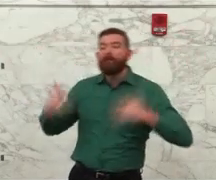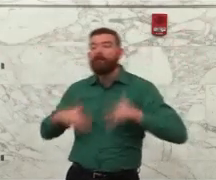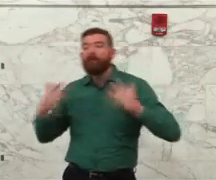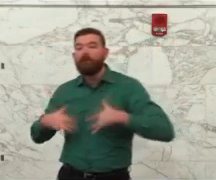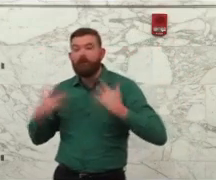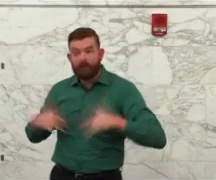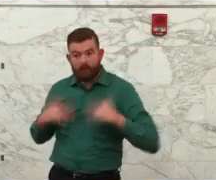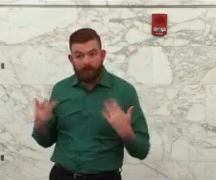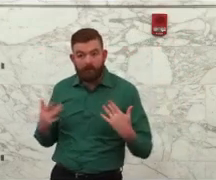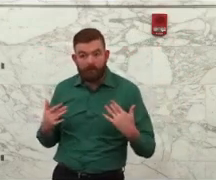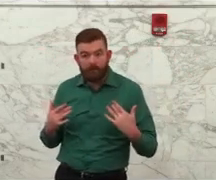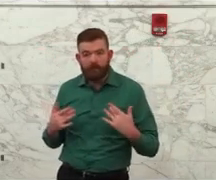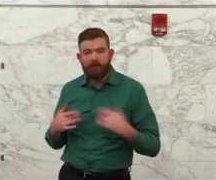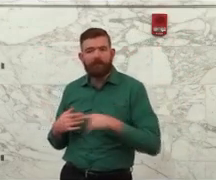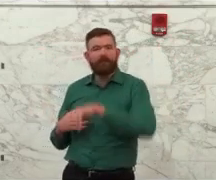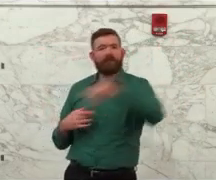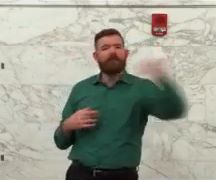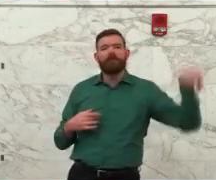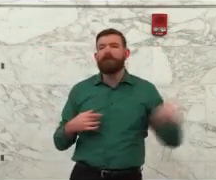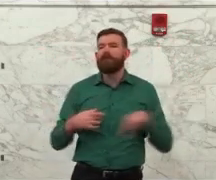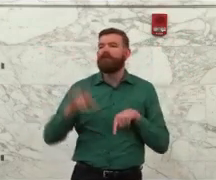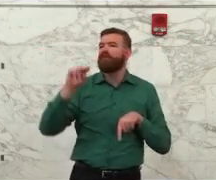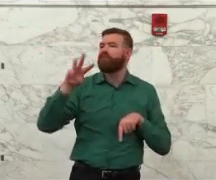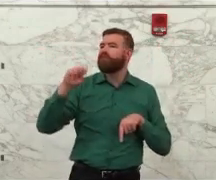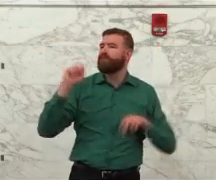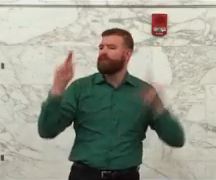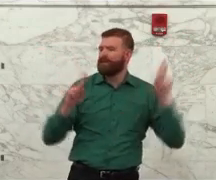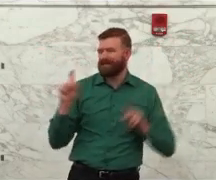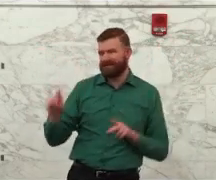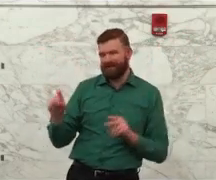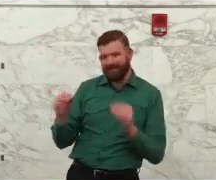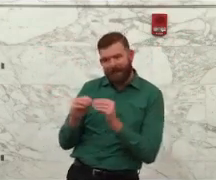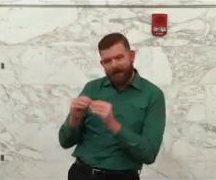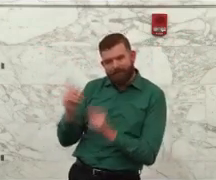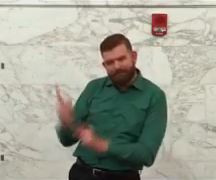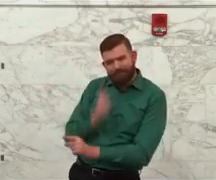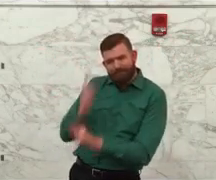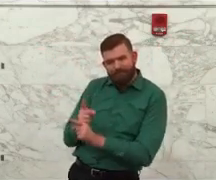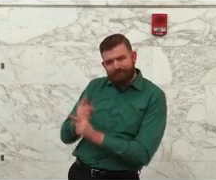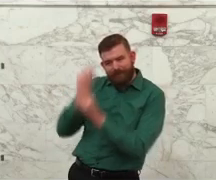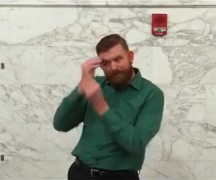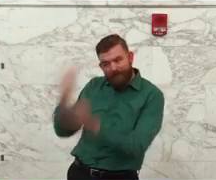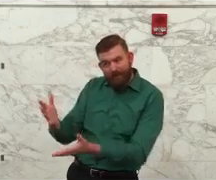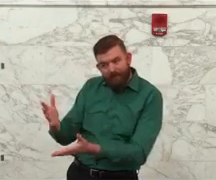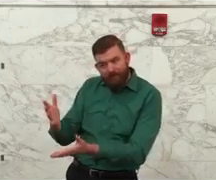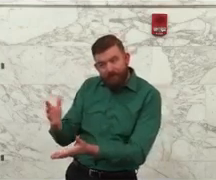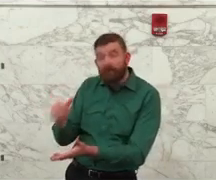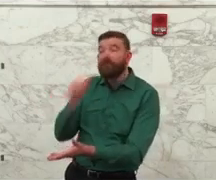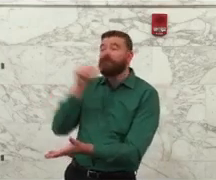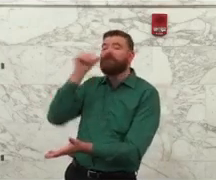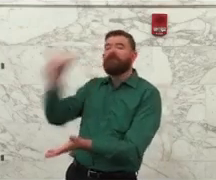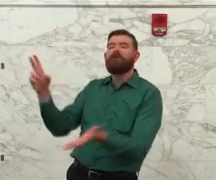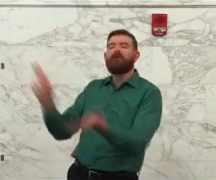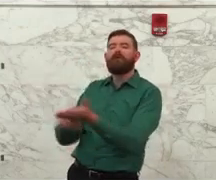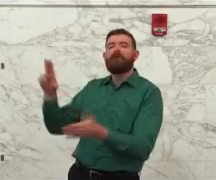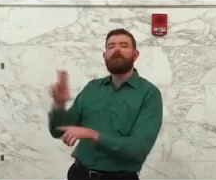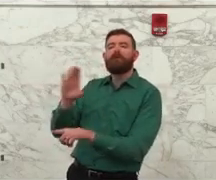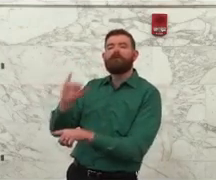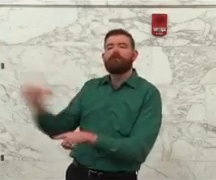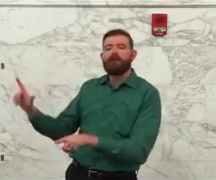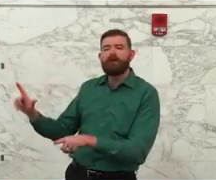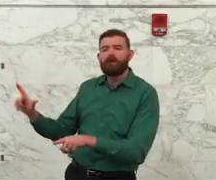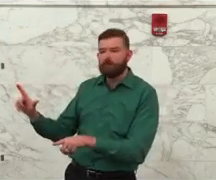of accurate information you're talking about. But yesterday you signed a bill that takes the teeth out of that law. And can you